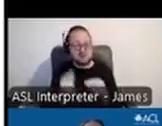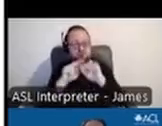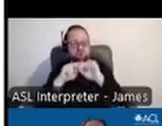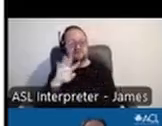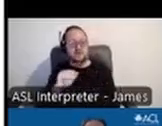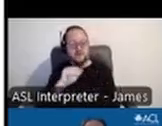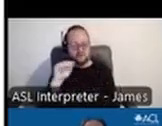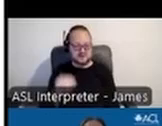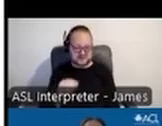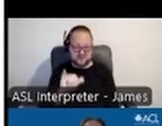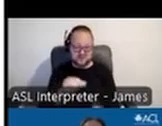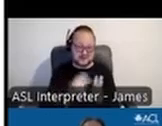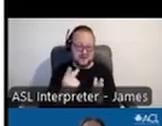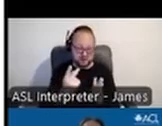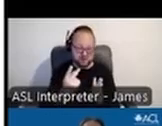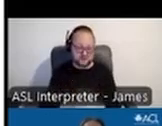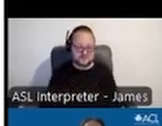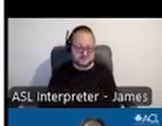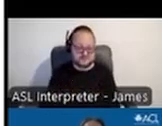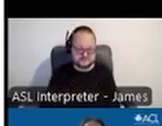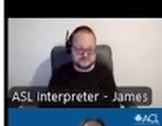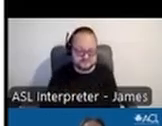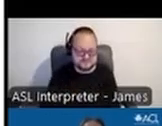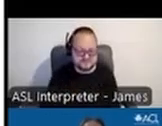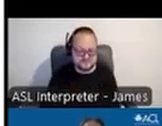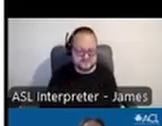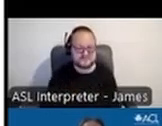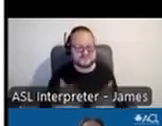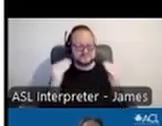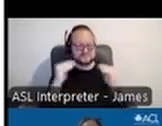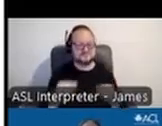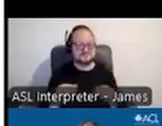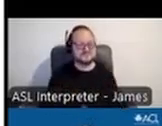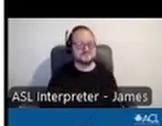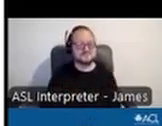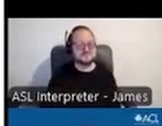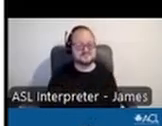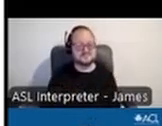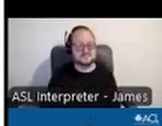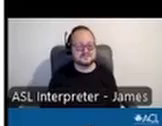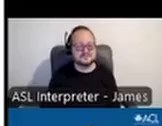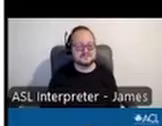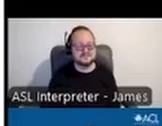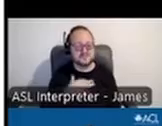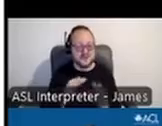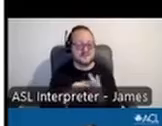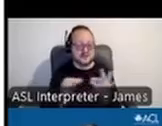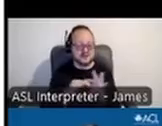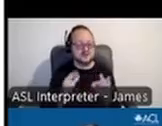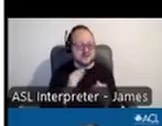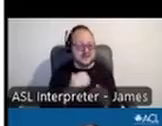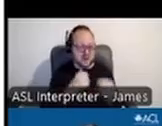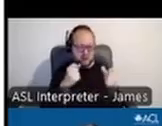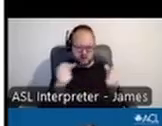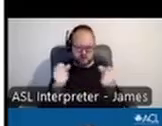according to that same survey. Next slide. So I mentioned earlier our shift in strategy at a federal